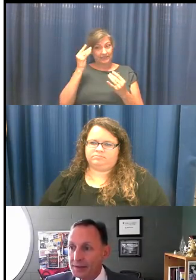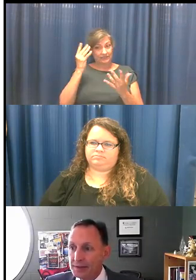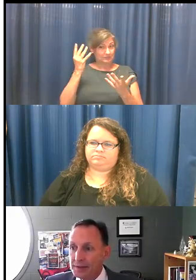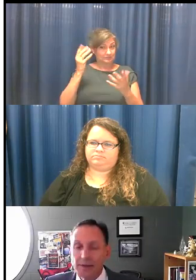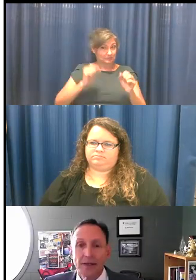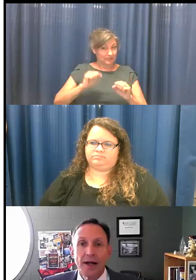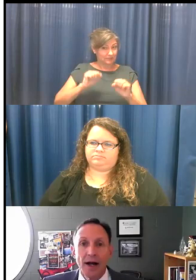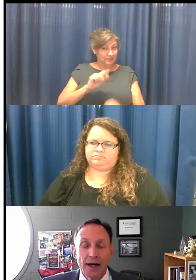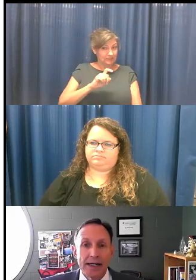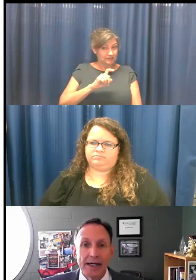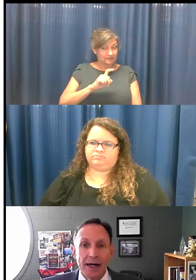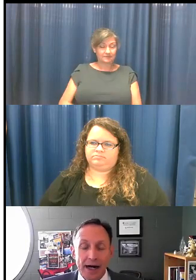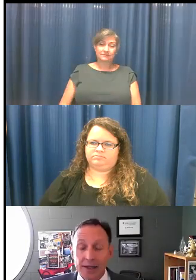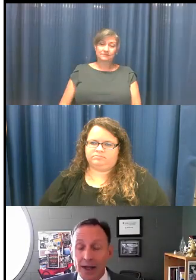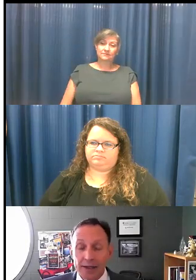possibility?